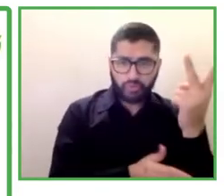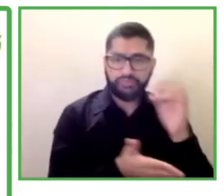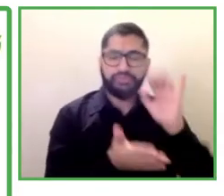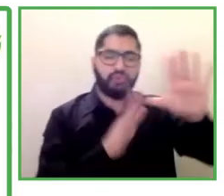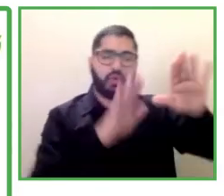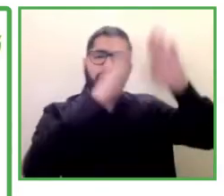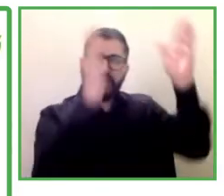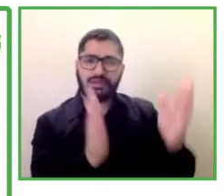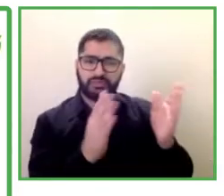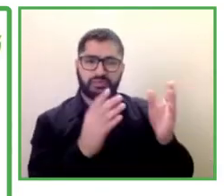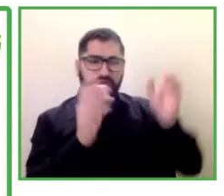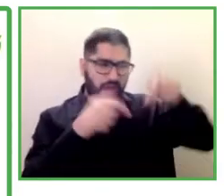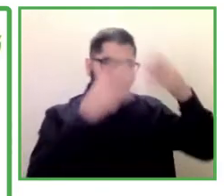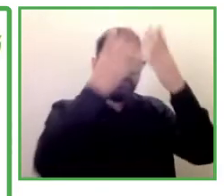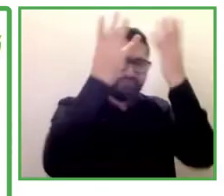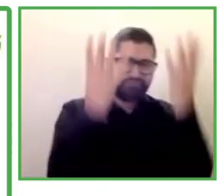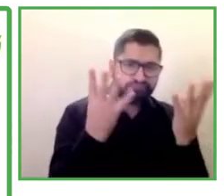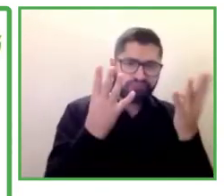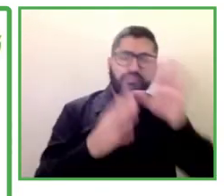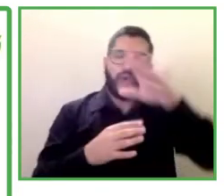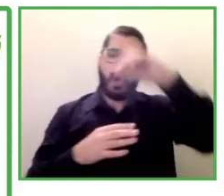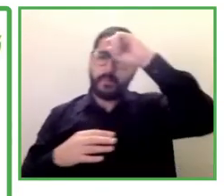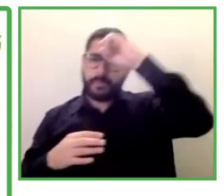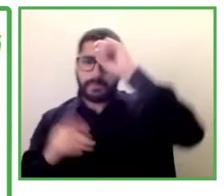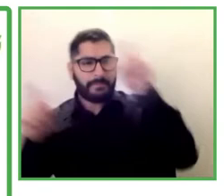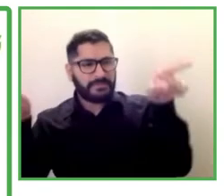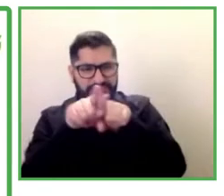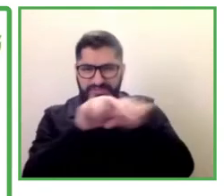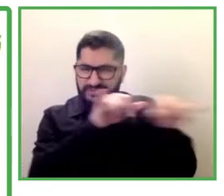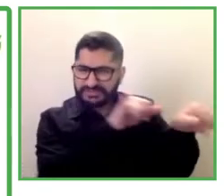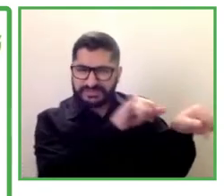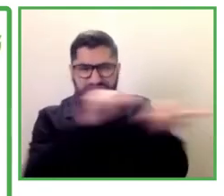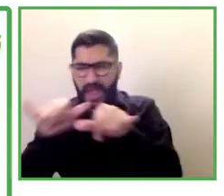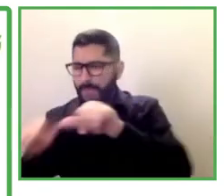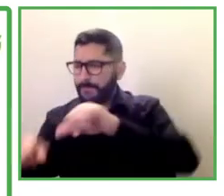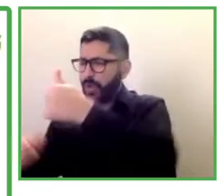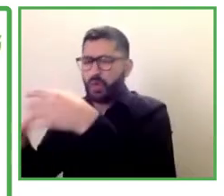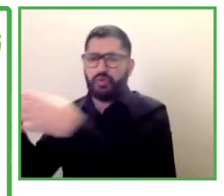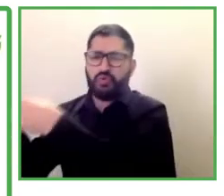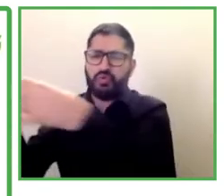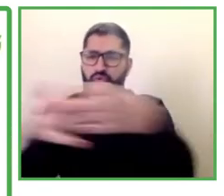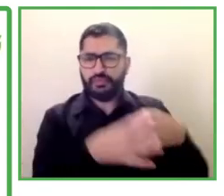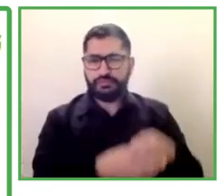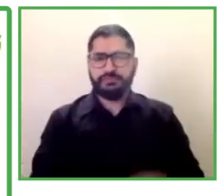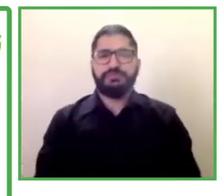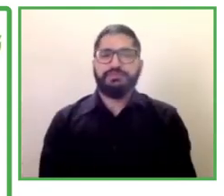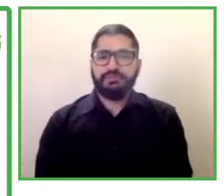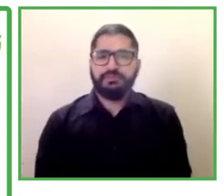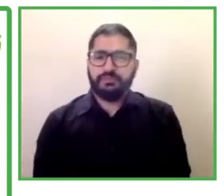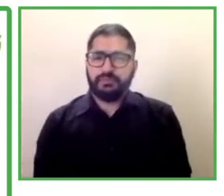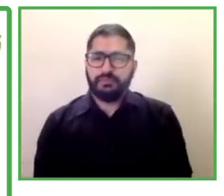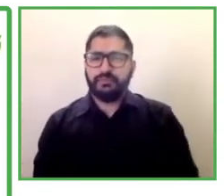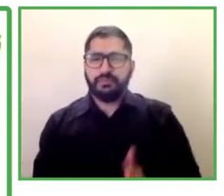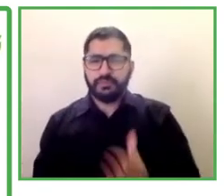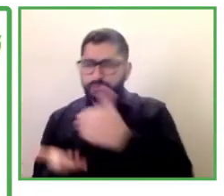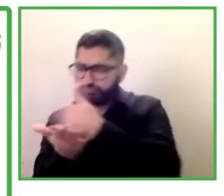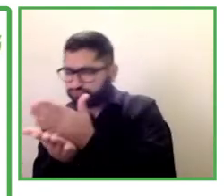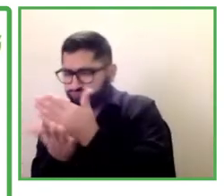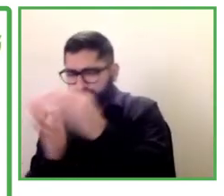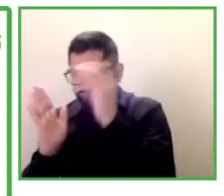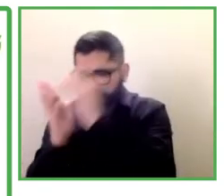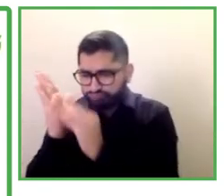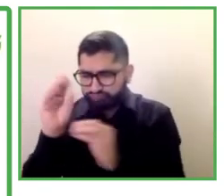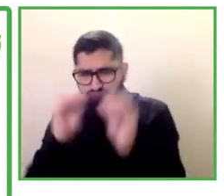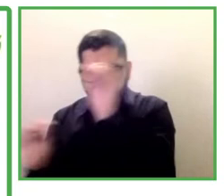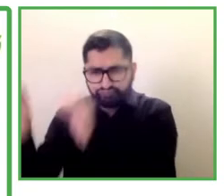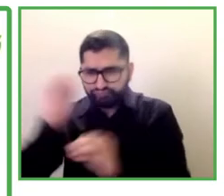In Alicante, we have new challenges, and now we are broadening the range of the program. On the one side, we need to consider that